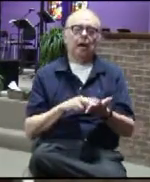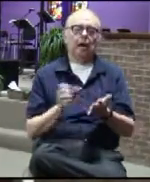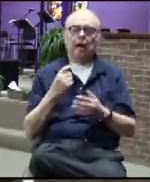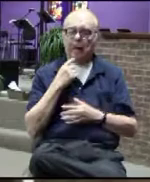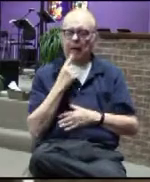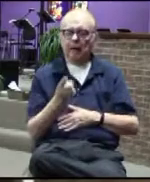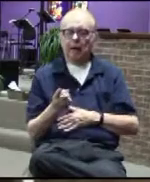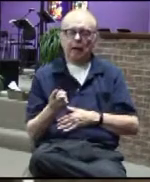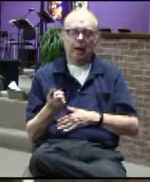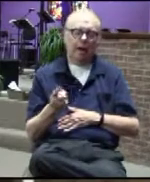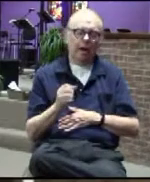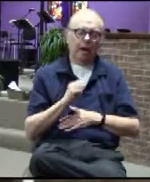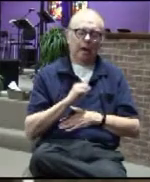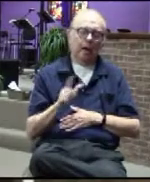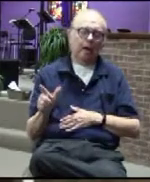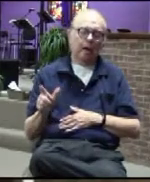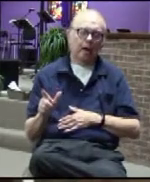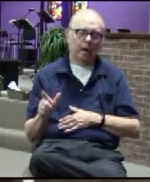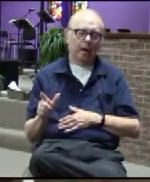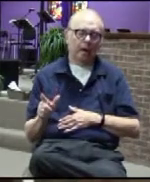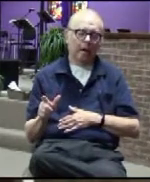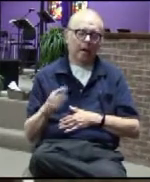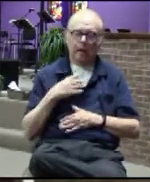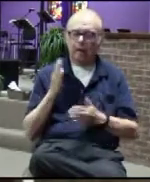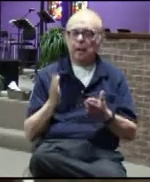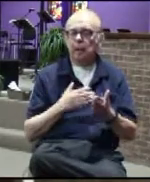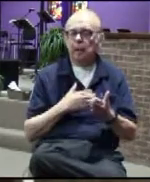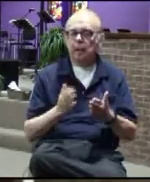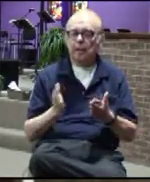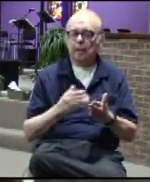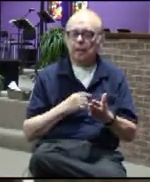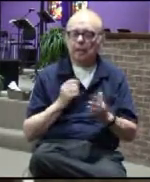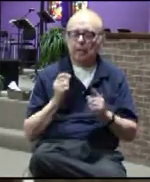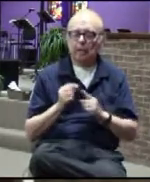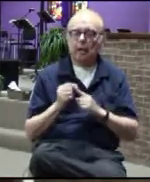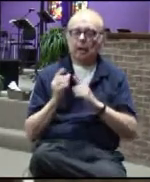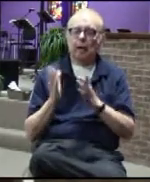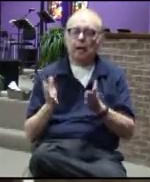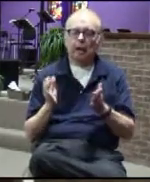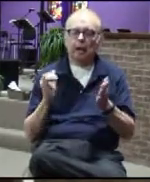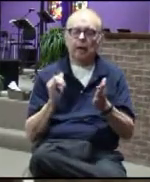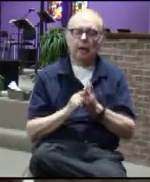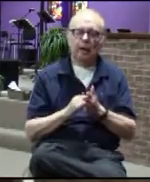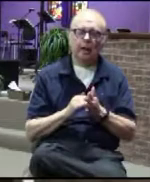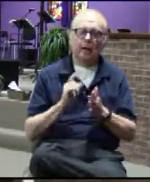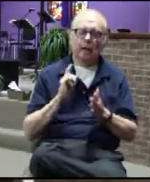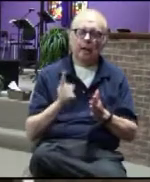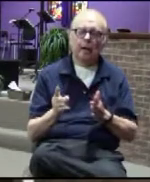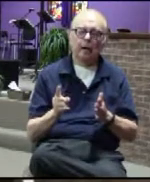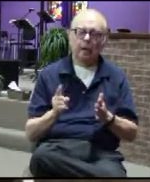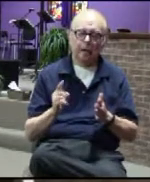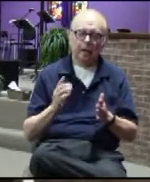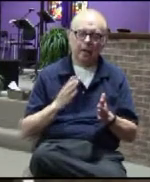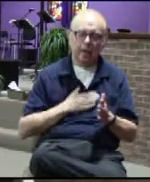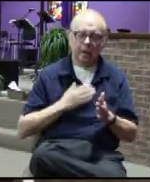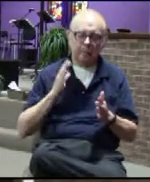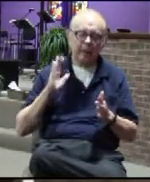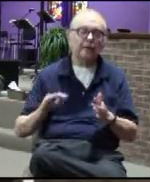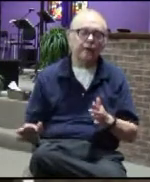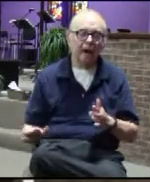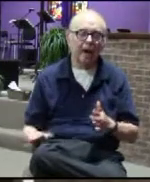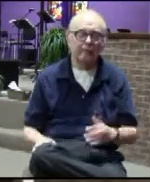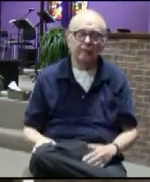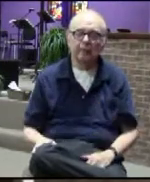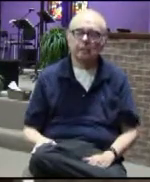say through all creation and Satan specifically that is my child